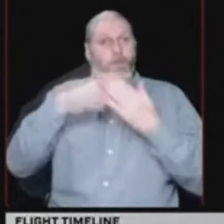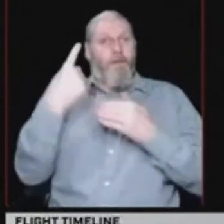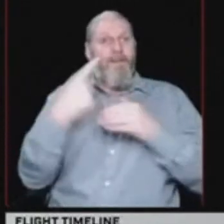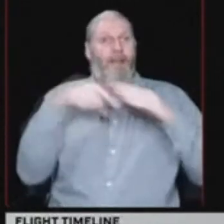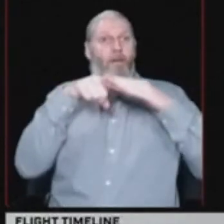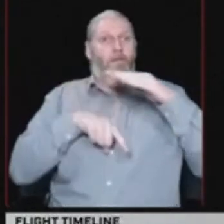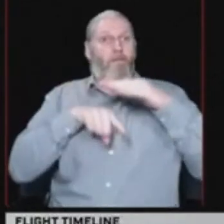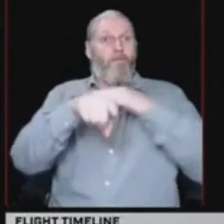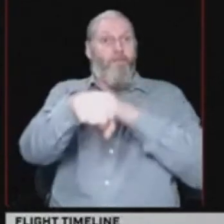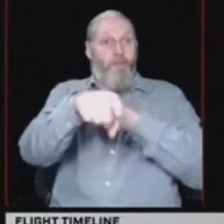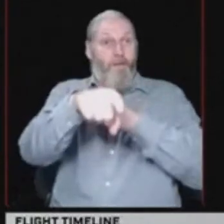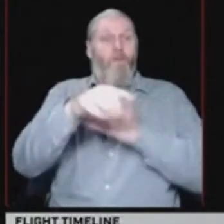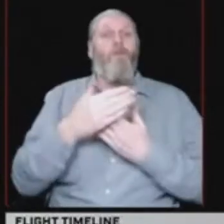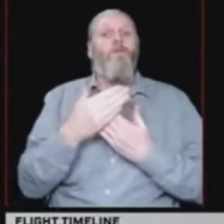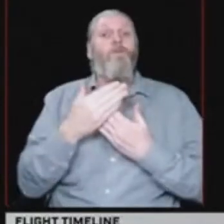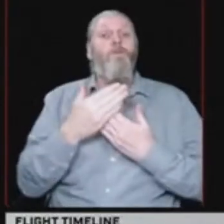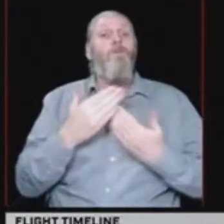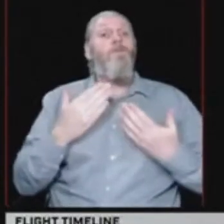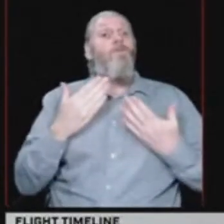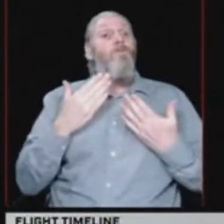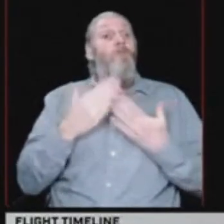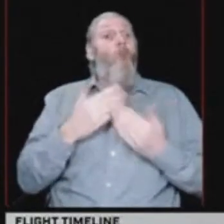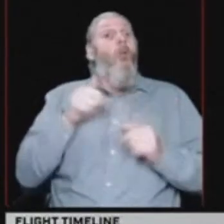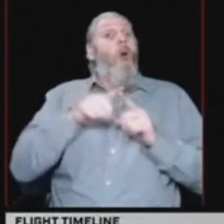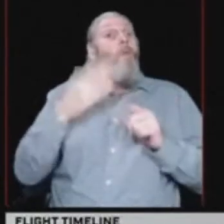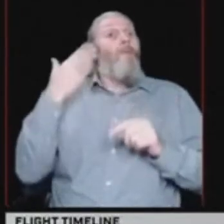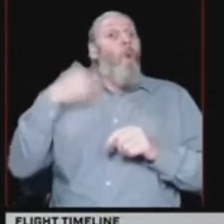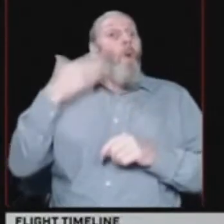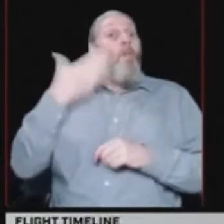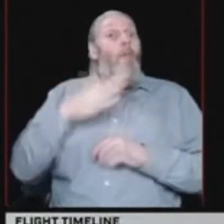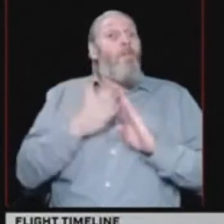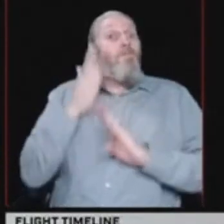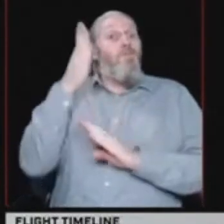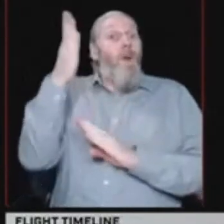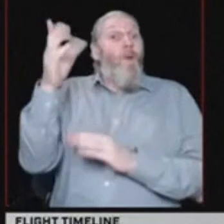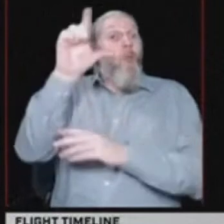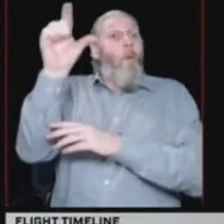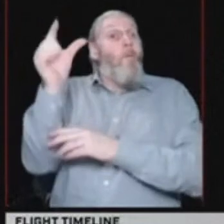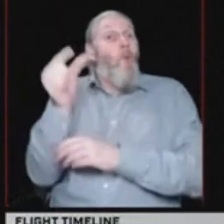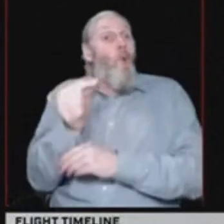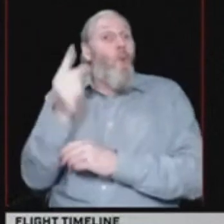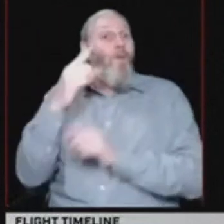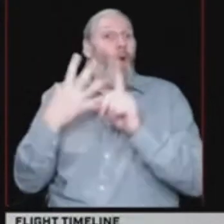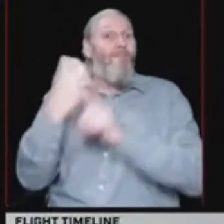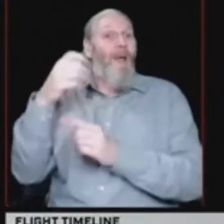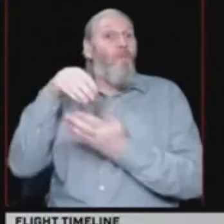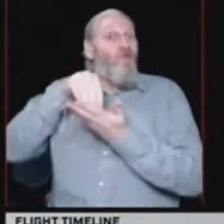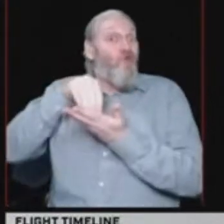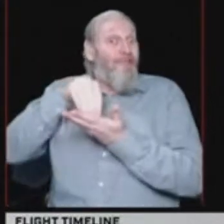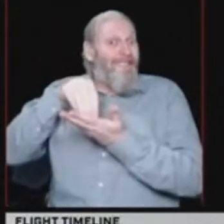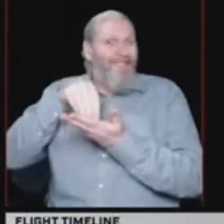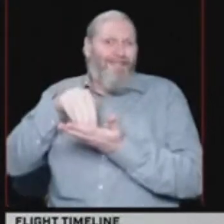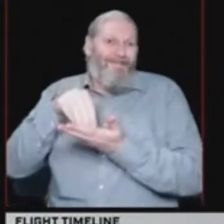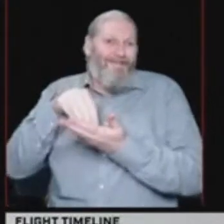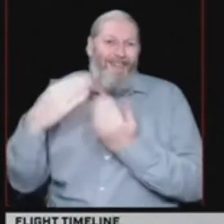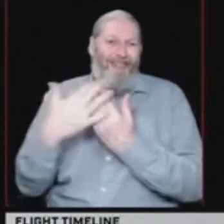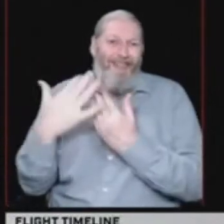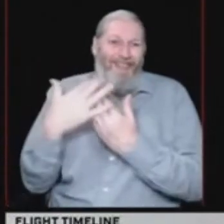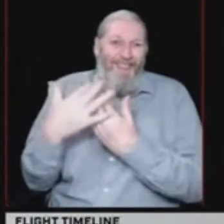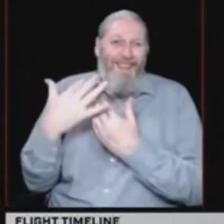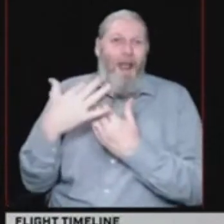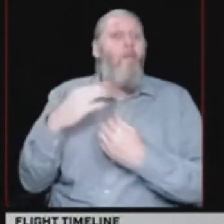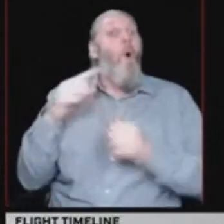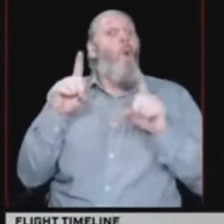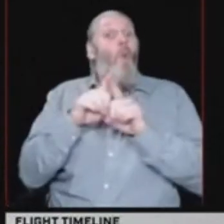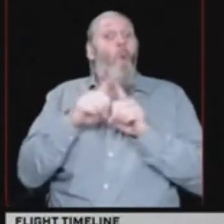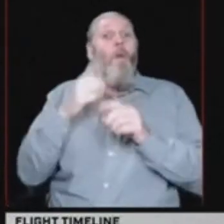launch after Wallace and Gromit went to the moon for cheese. Thank you very much for that. And also the use of Fahrenheit